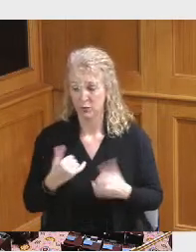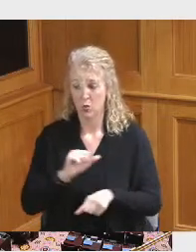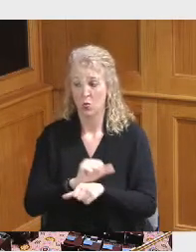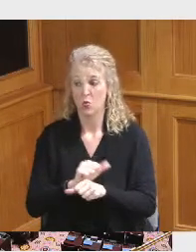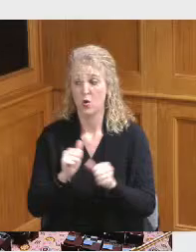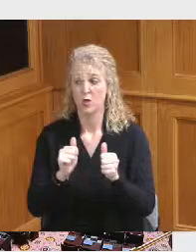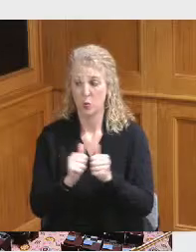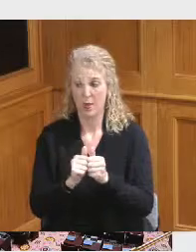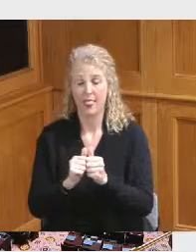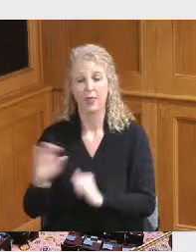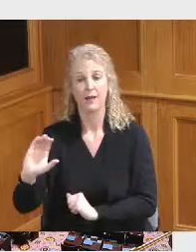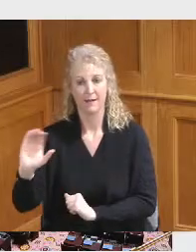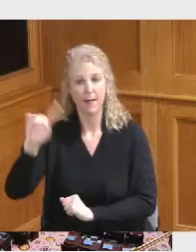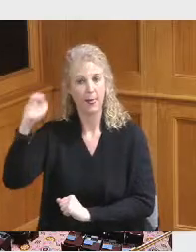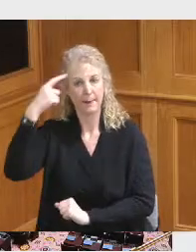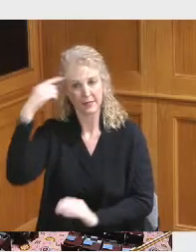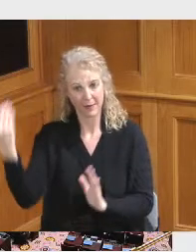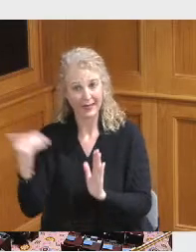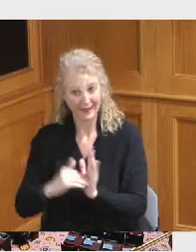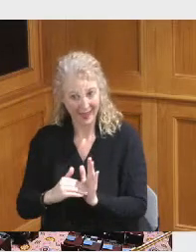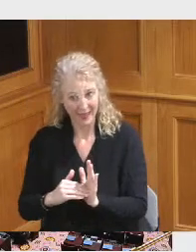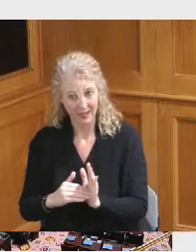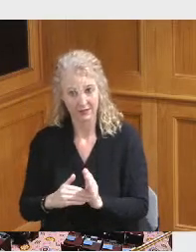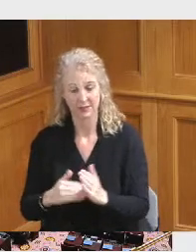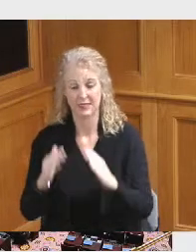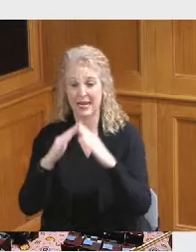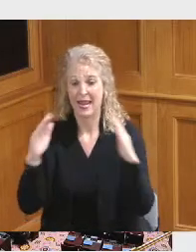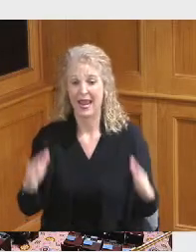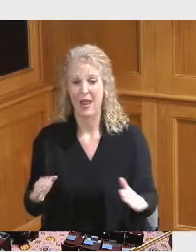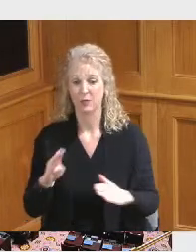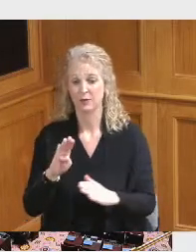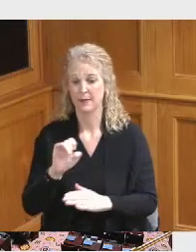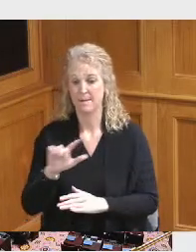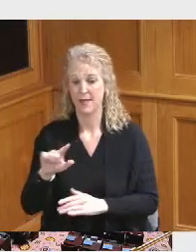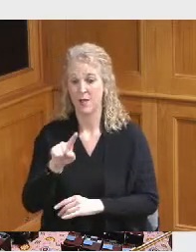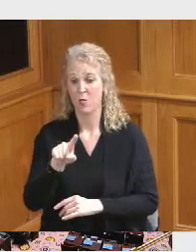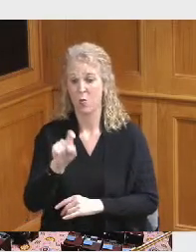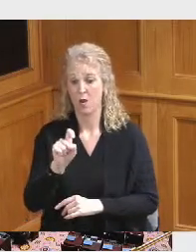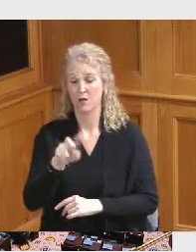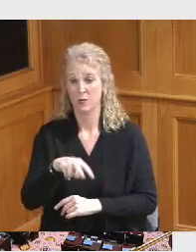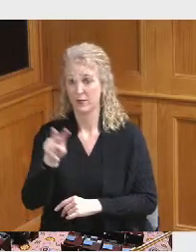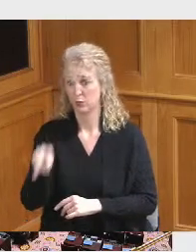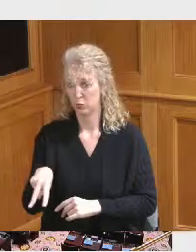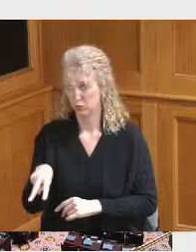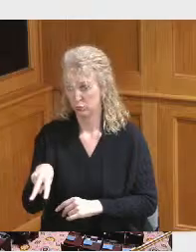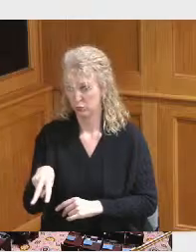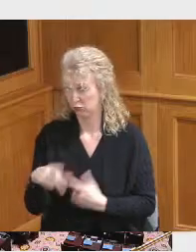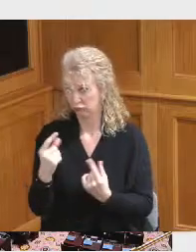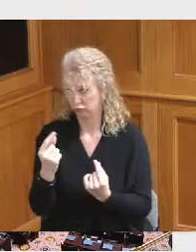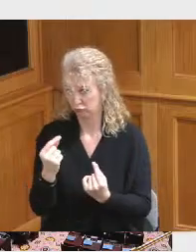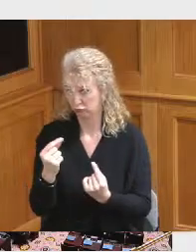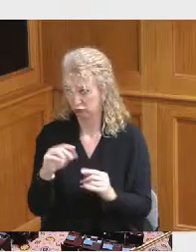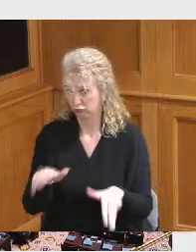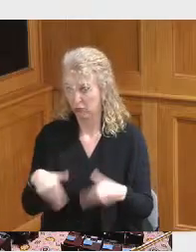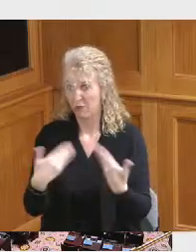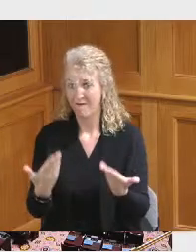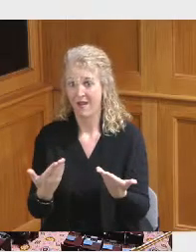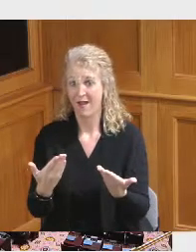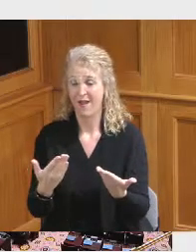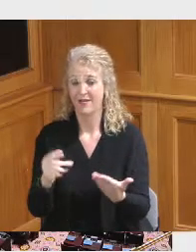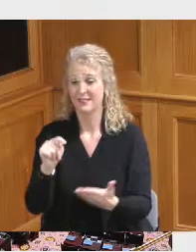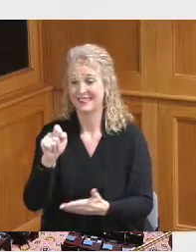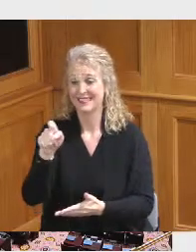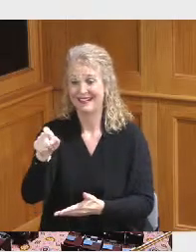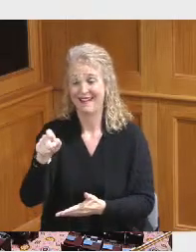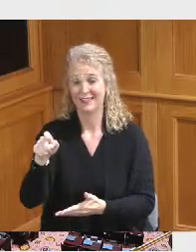General Assembly for House Bill 122 to help provide income tax credit